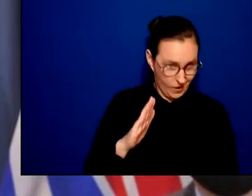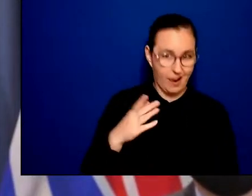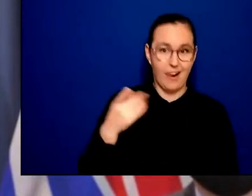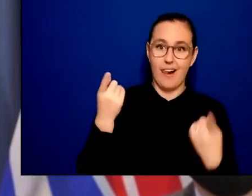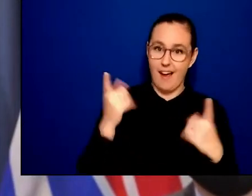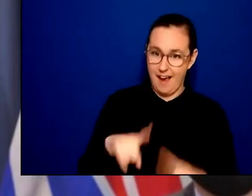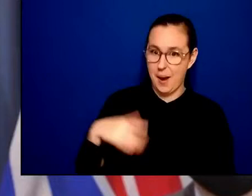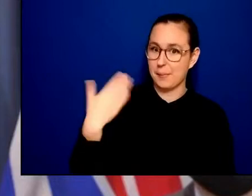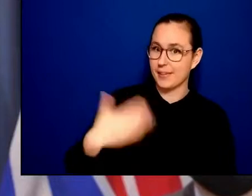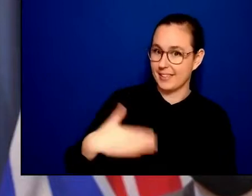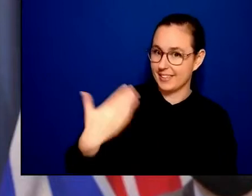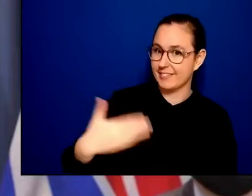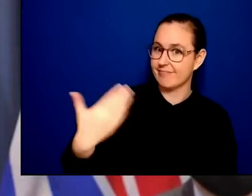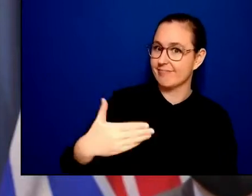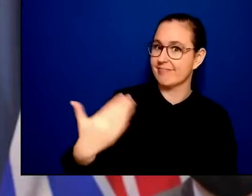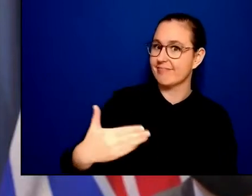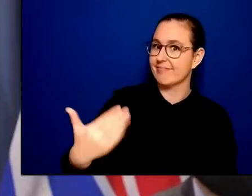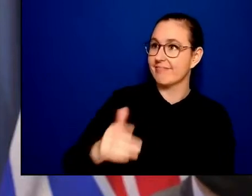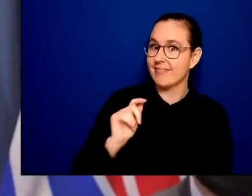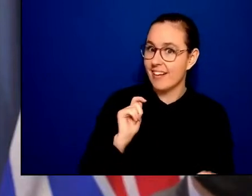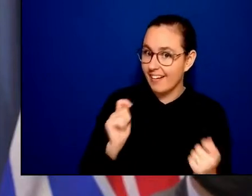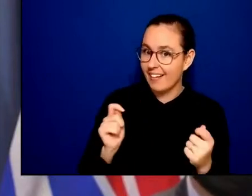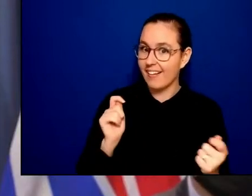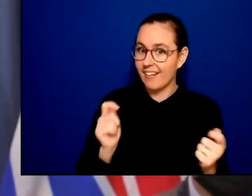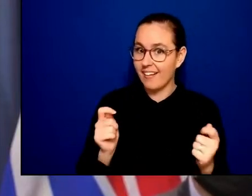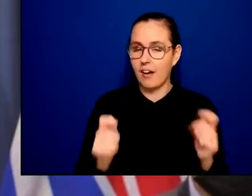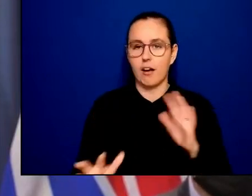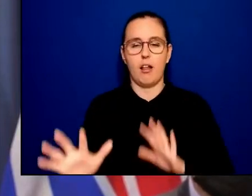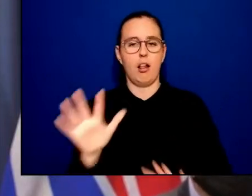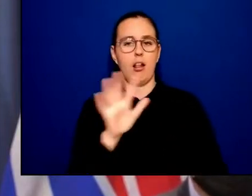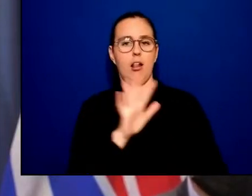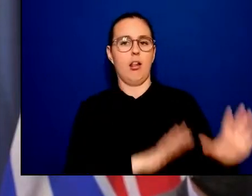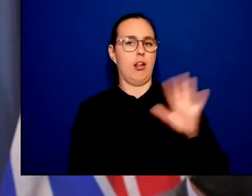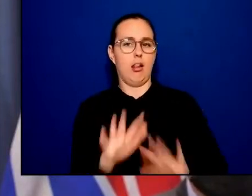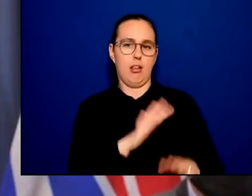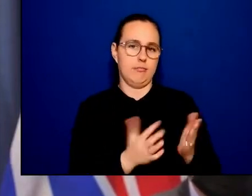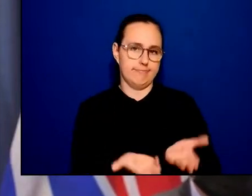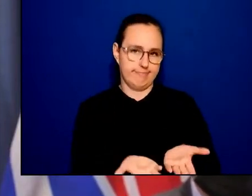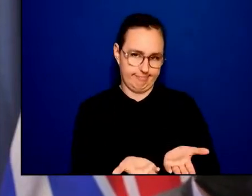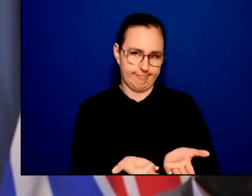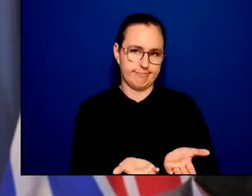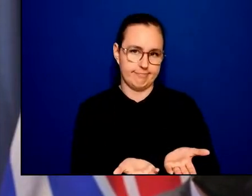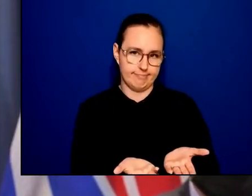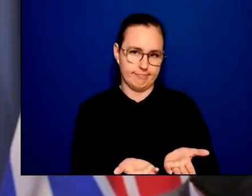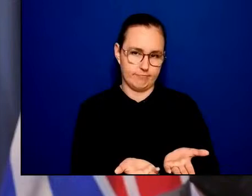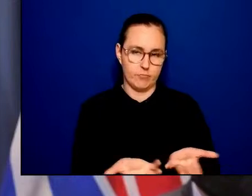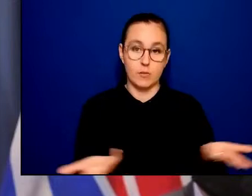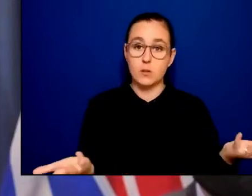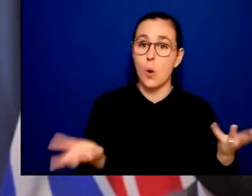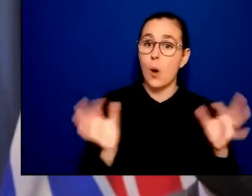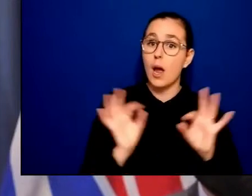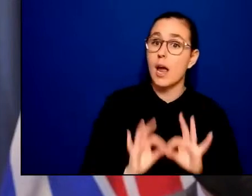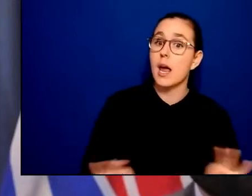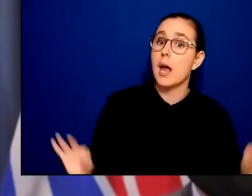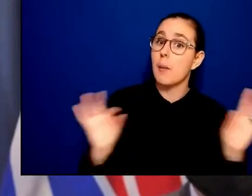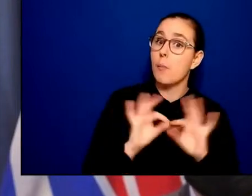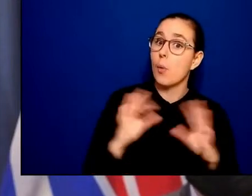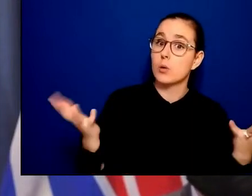changes. Our challenge is to ensure that we're able to adapt and to meet these